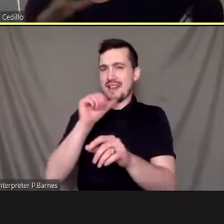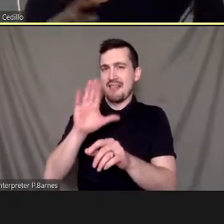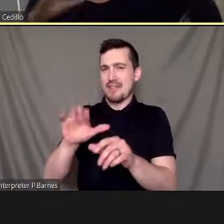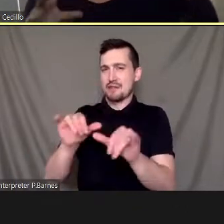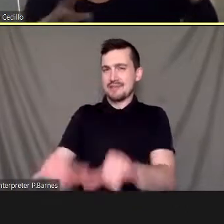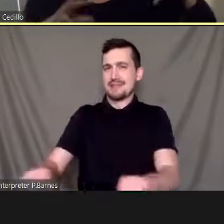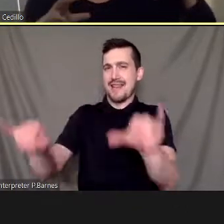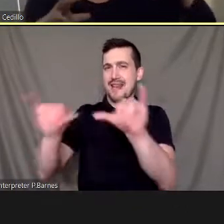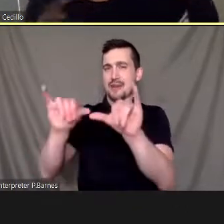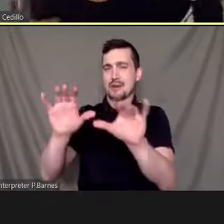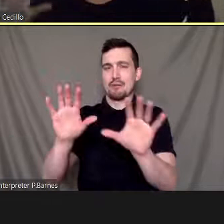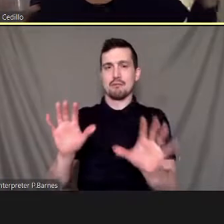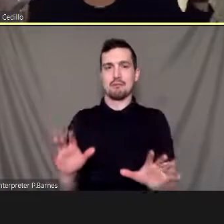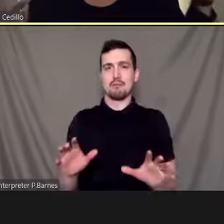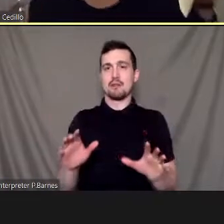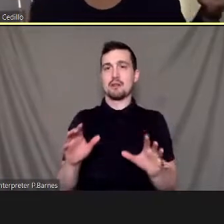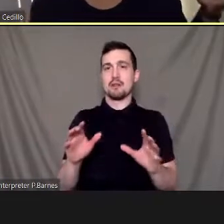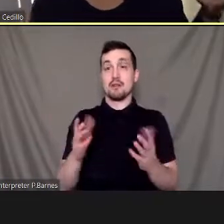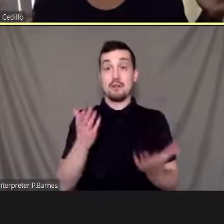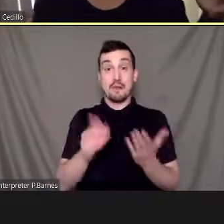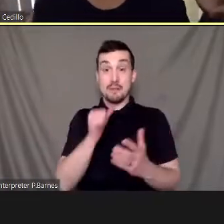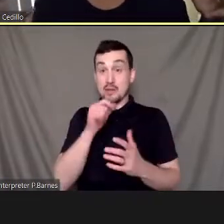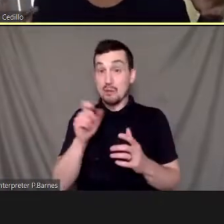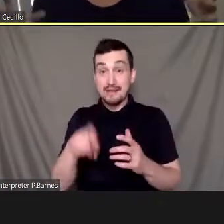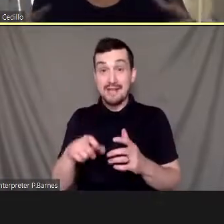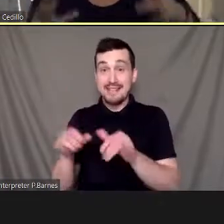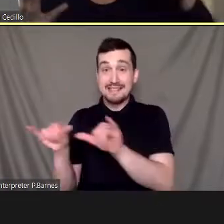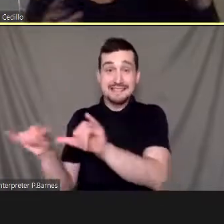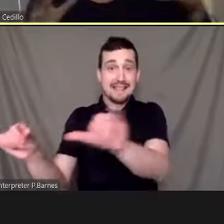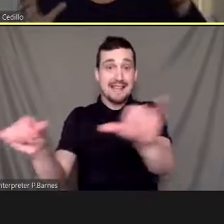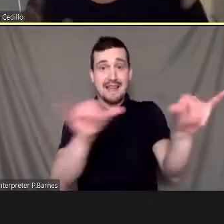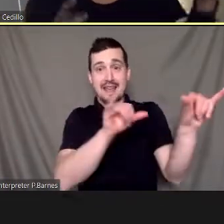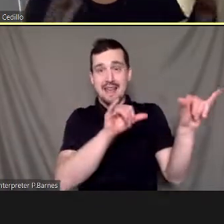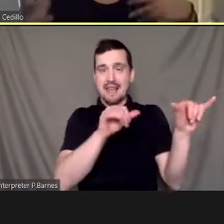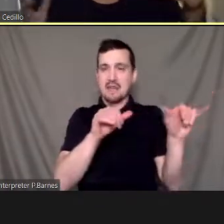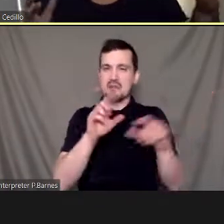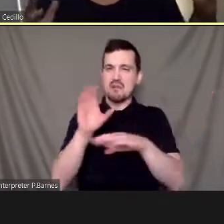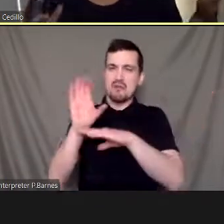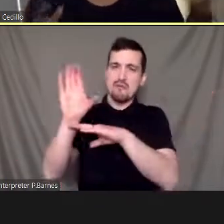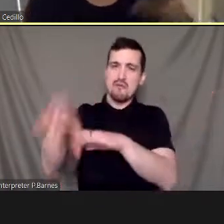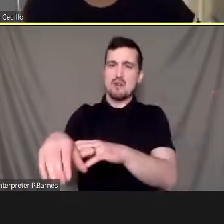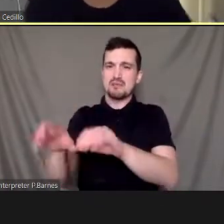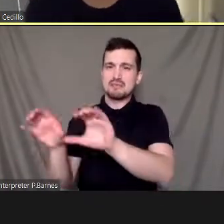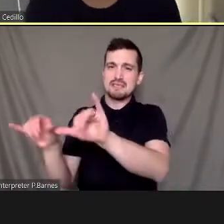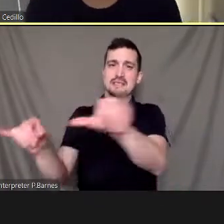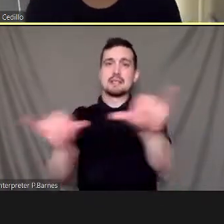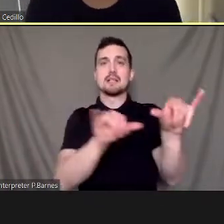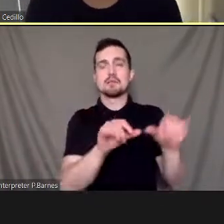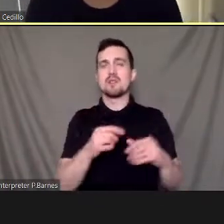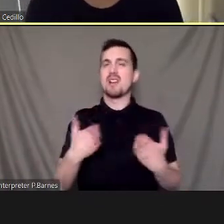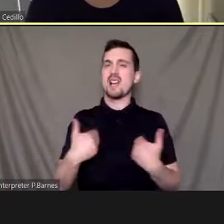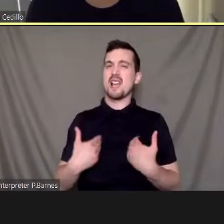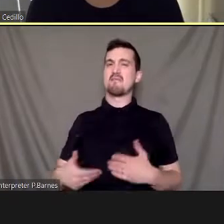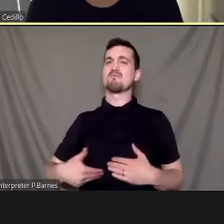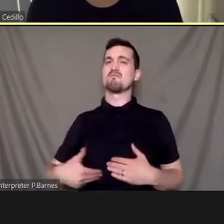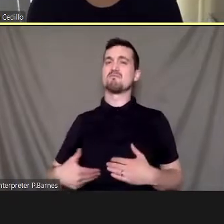not necessarily all need the same thing, right? And so I have problems with grade norming